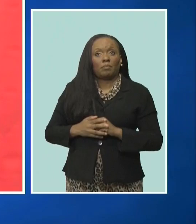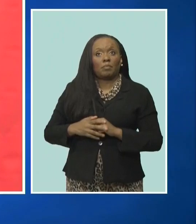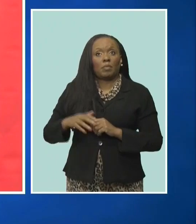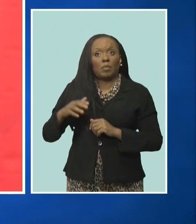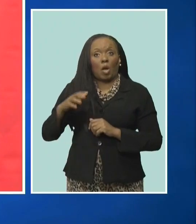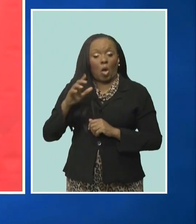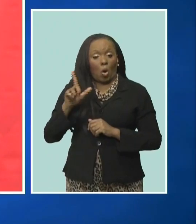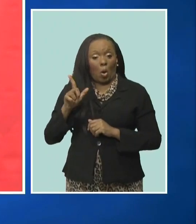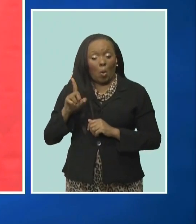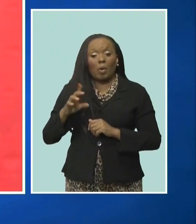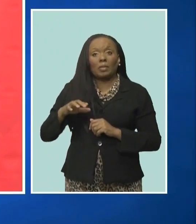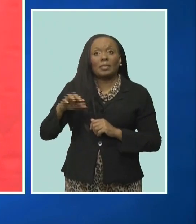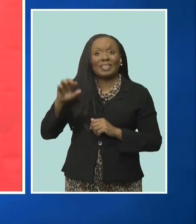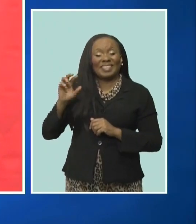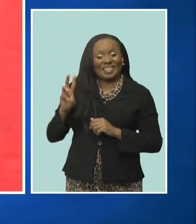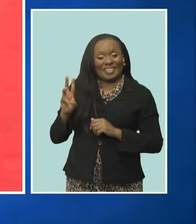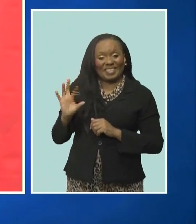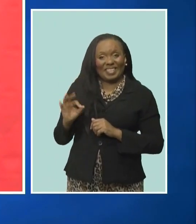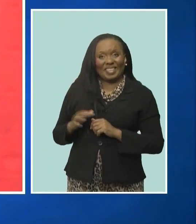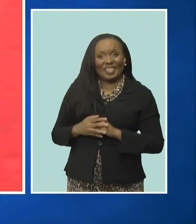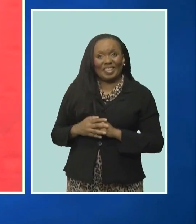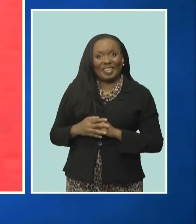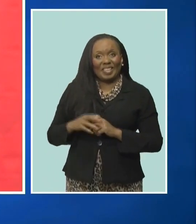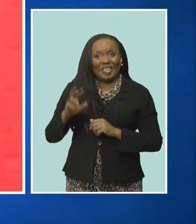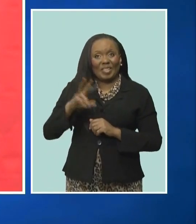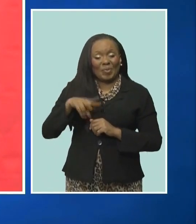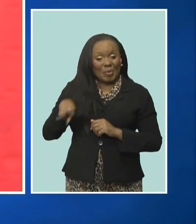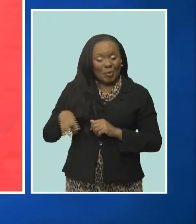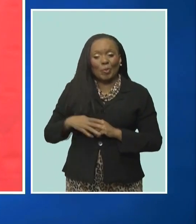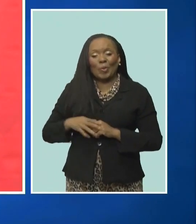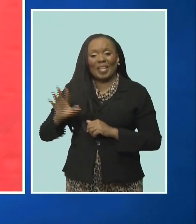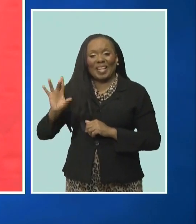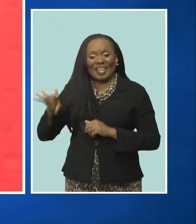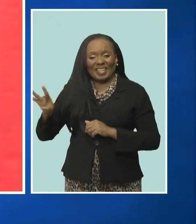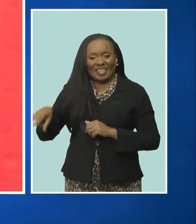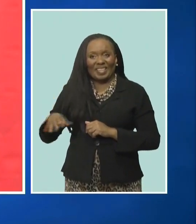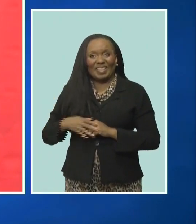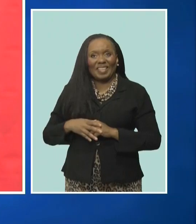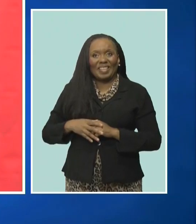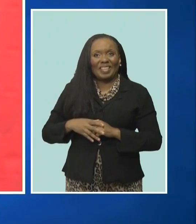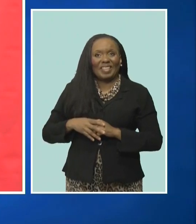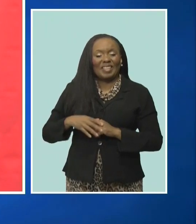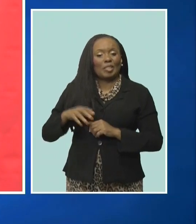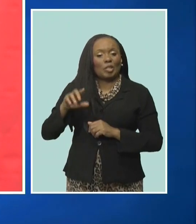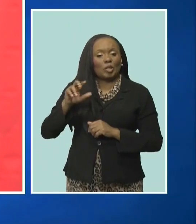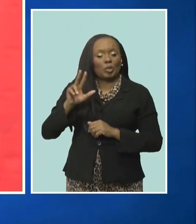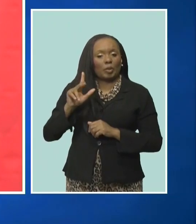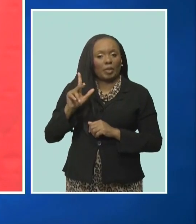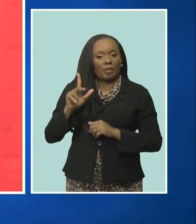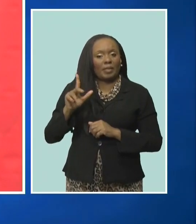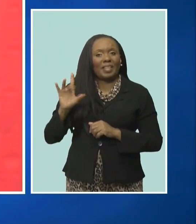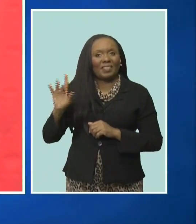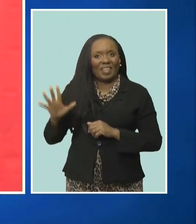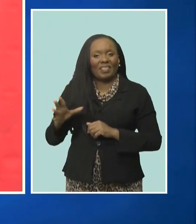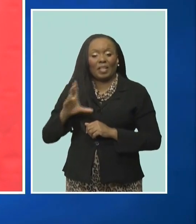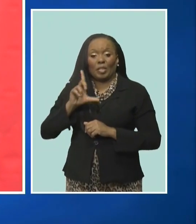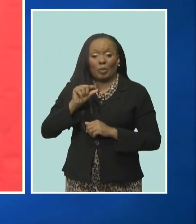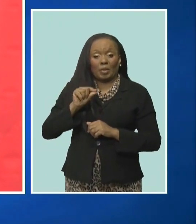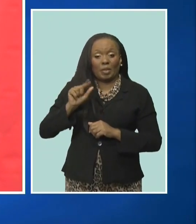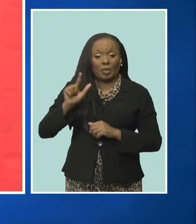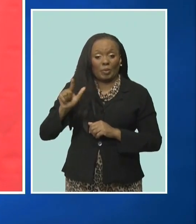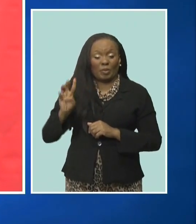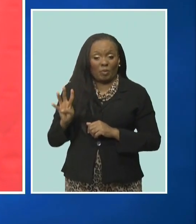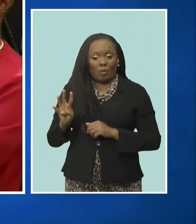21, 65, 69. 22, 88. 23, there was a slight fall, we had 85. And in 2024, we